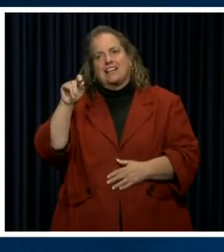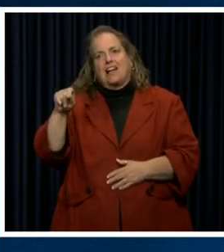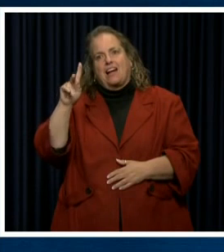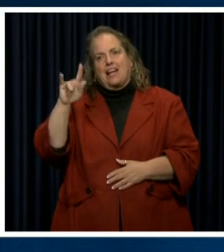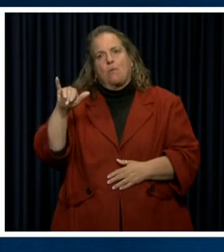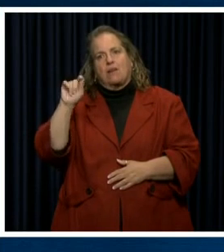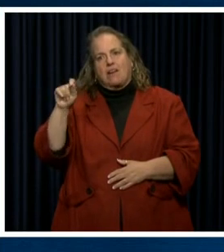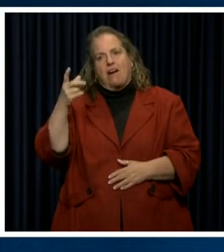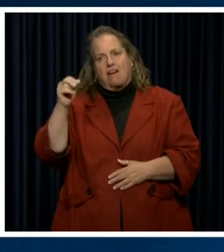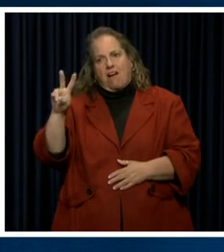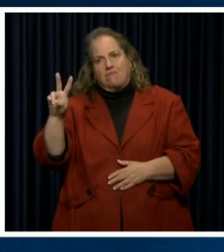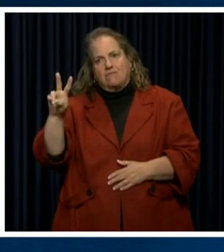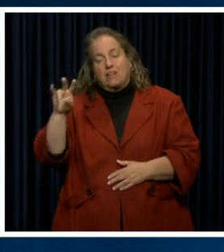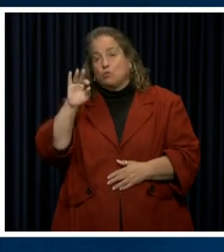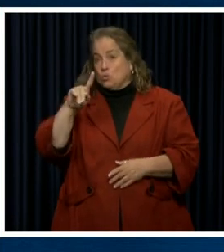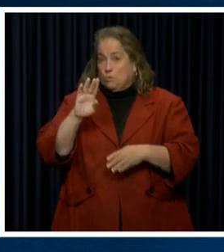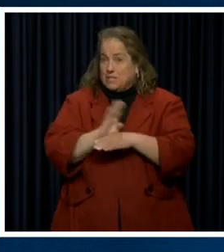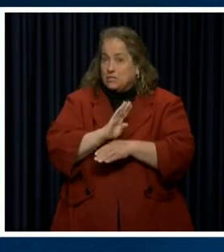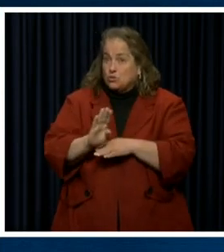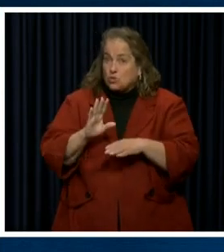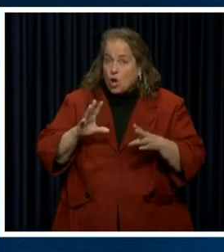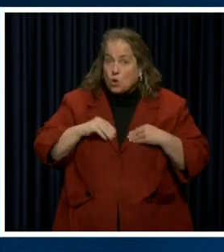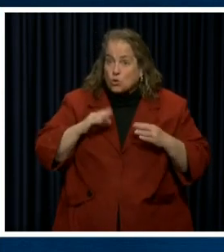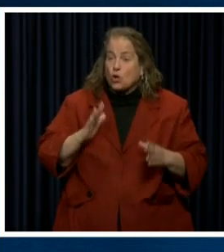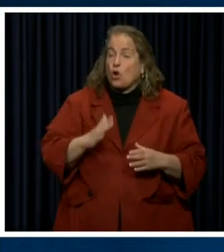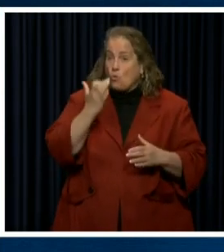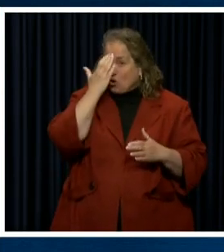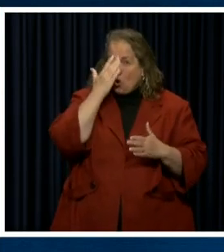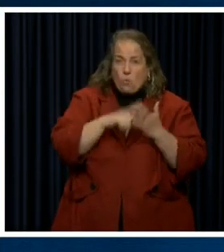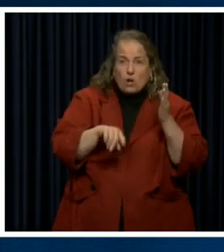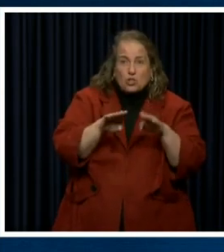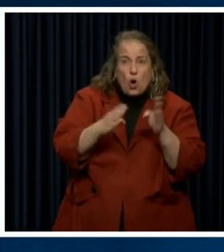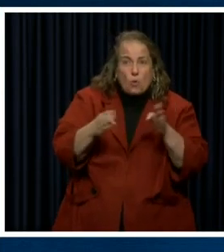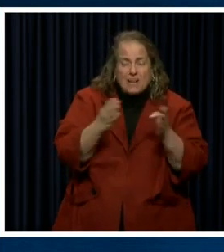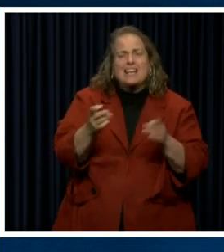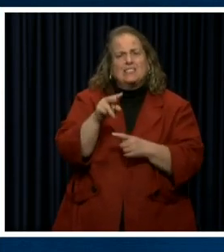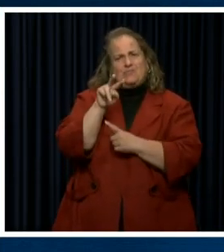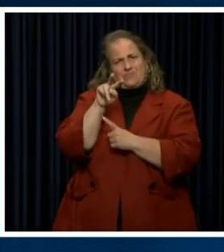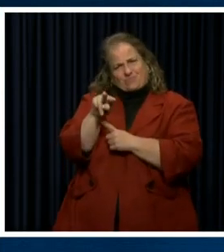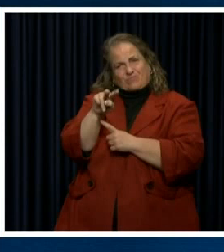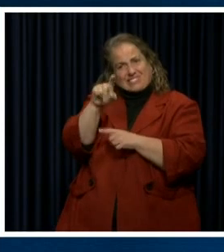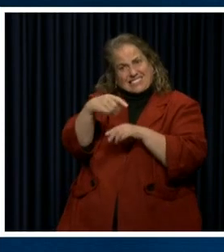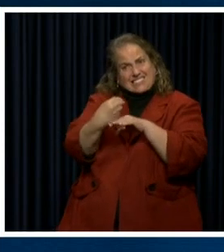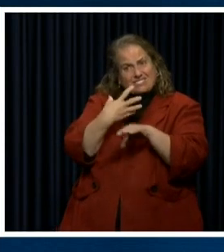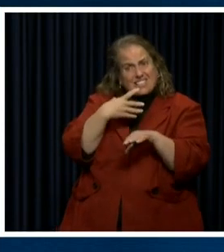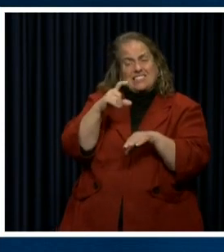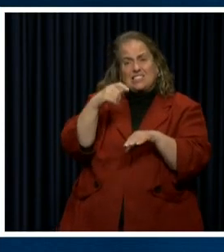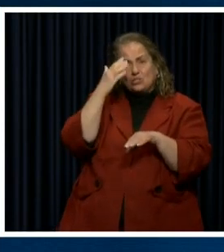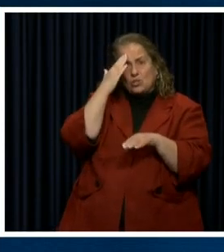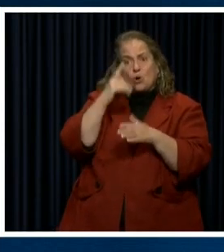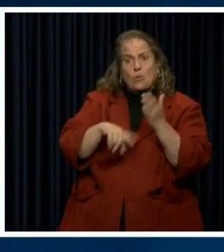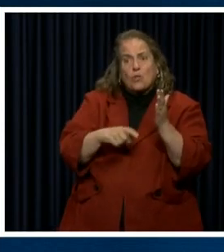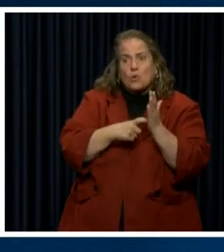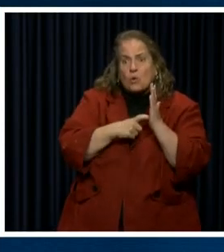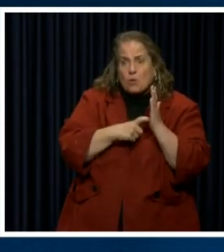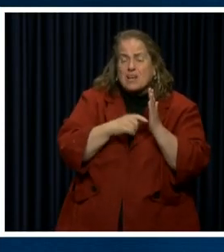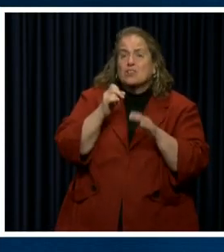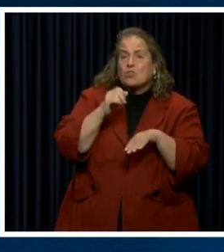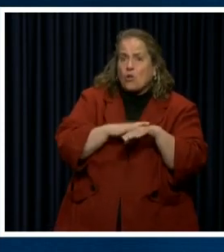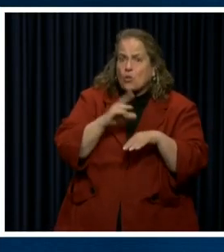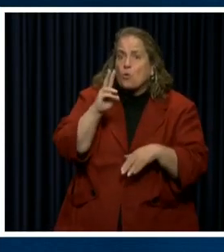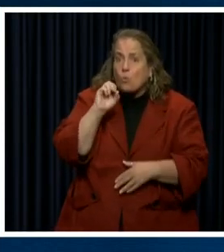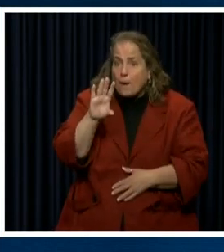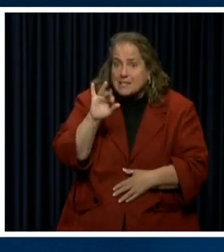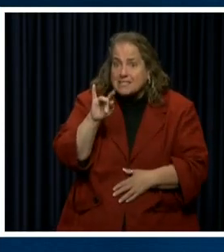kycovid19.ky.gov. So if you're a business owner and what's opening, you need advice, you need to know the requirements, it's on the